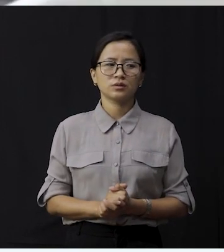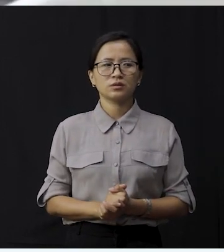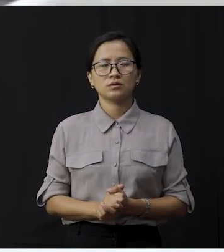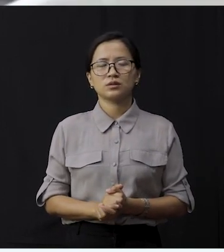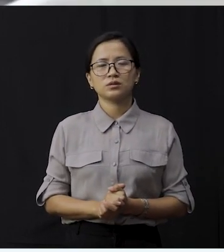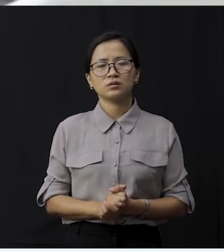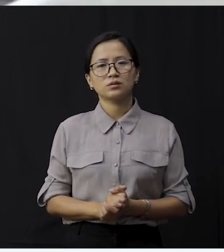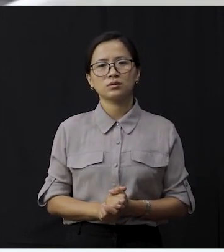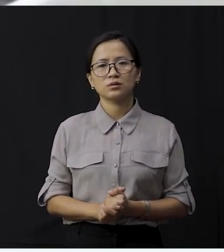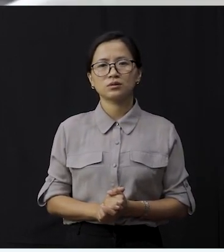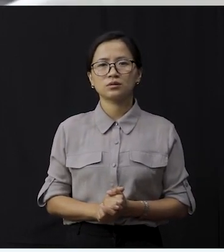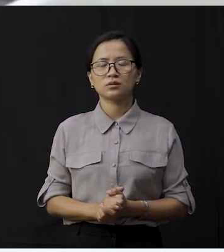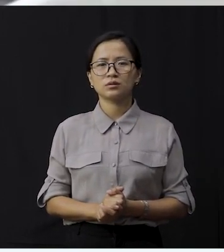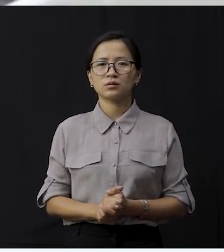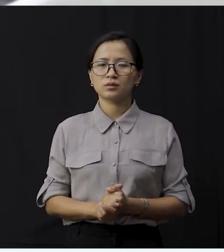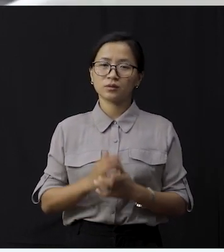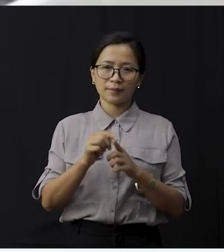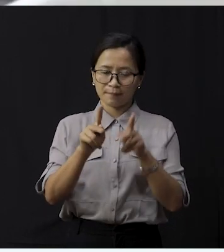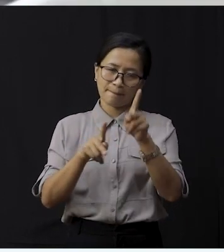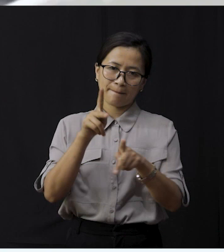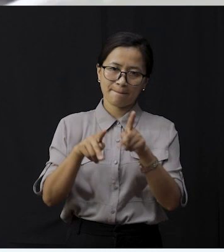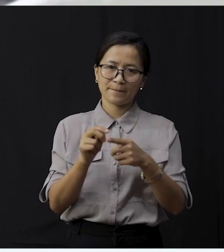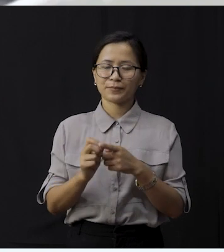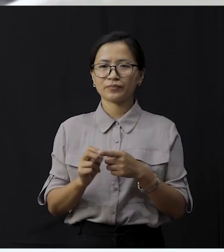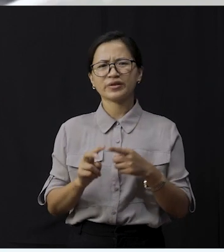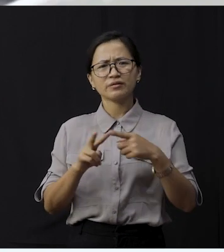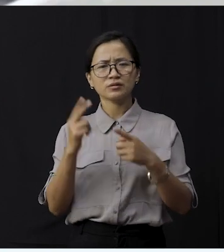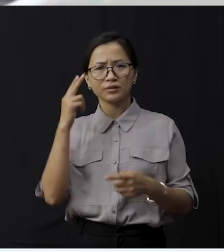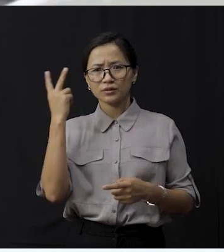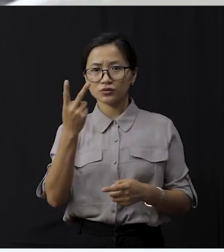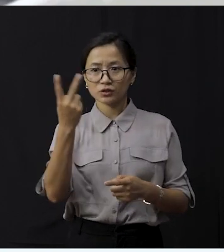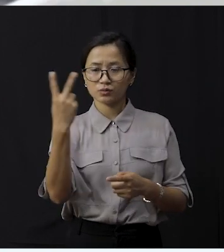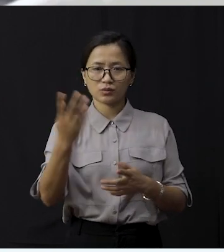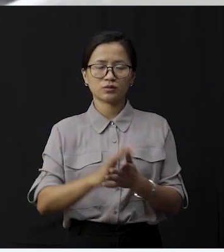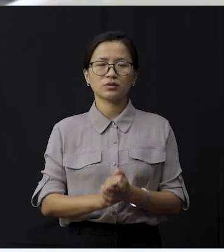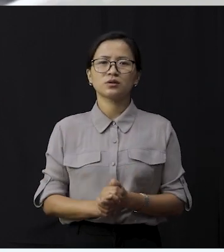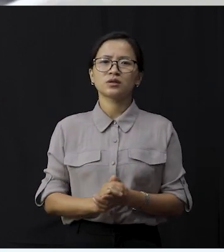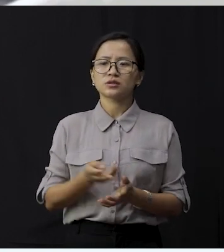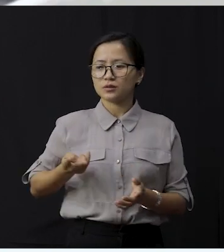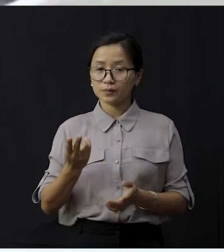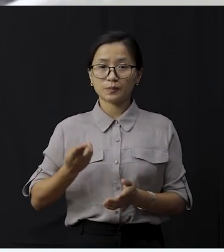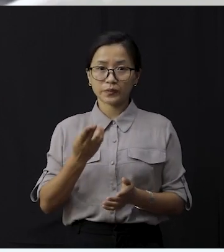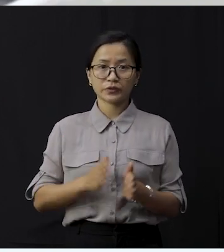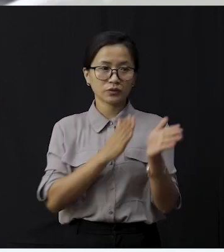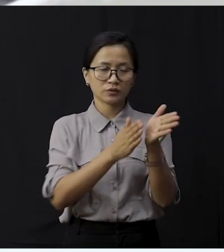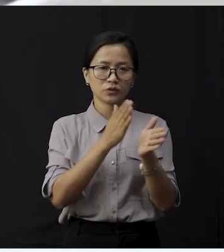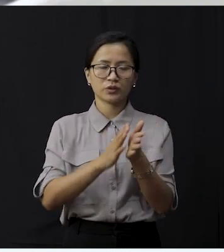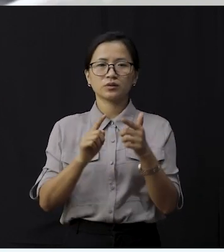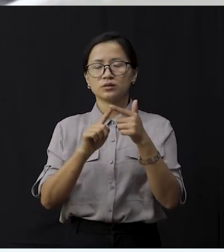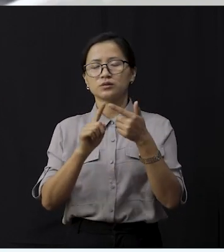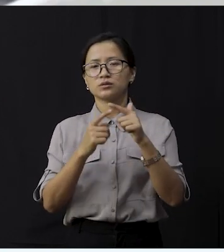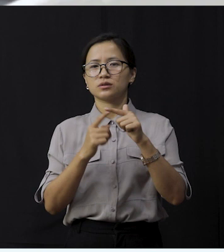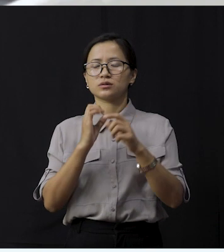flowers. Okay, public transport such as a bus, car, a train, etc.